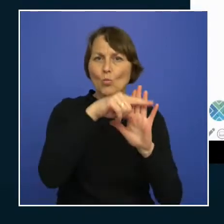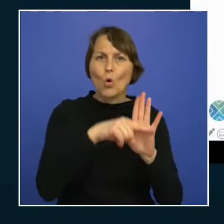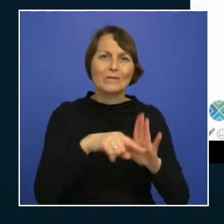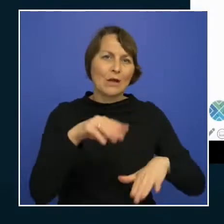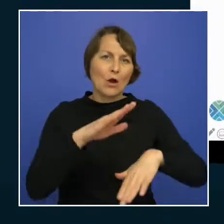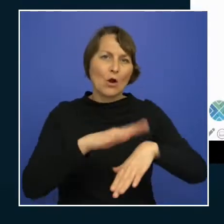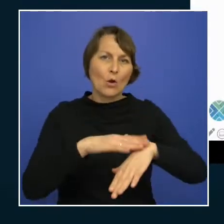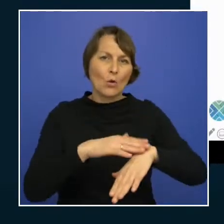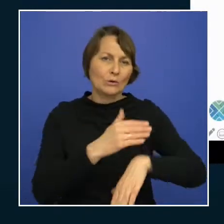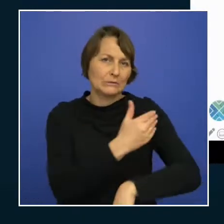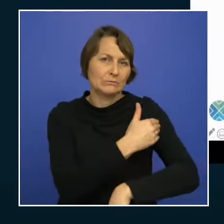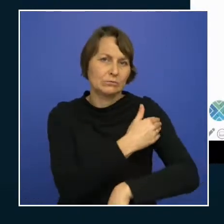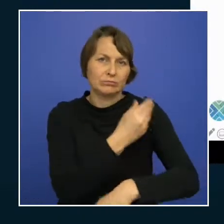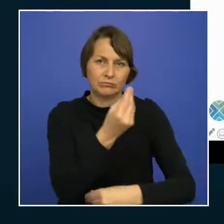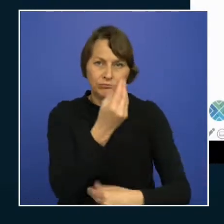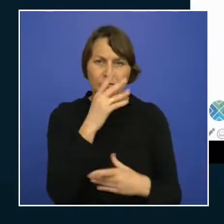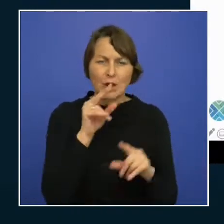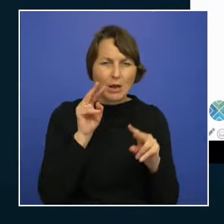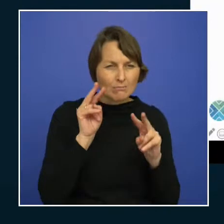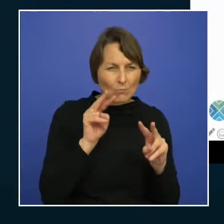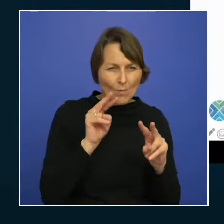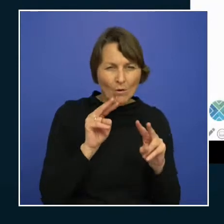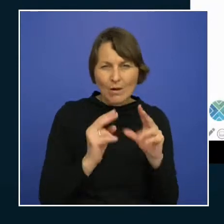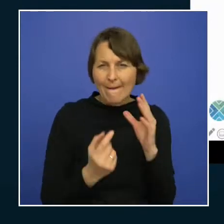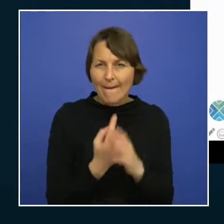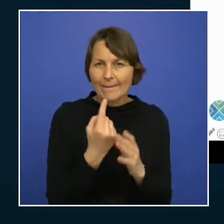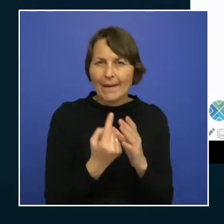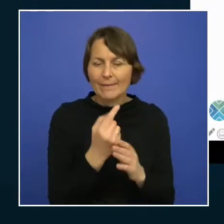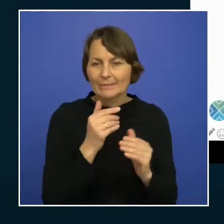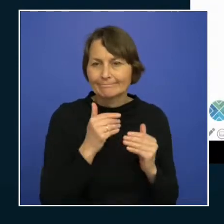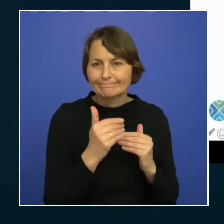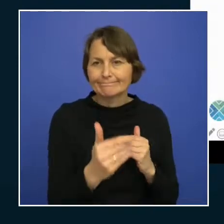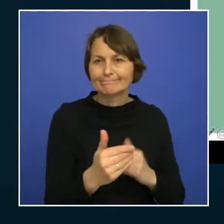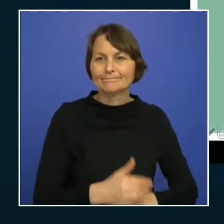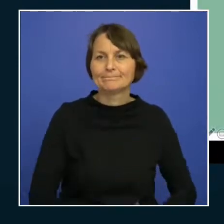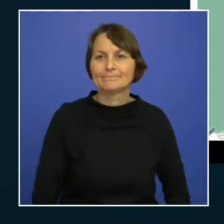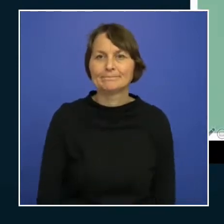application. So let's